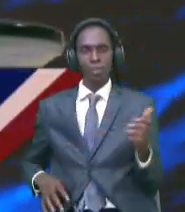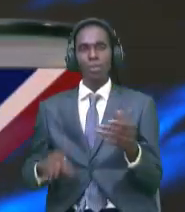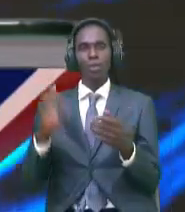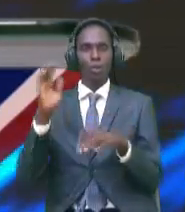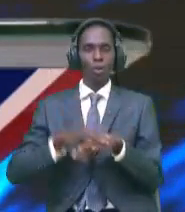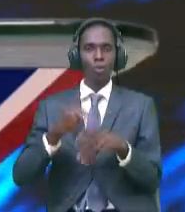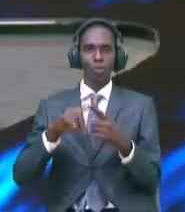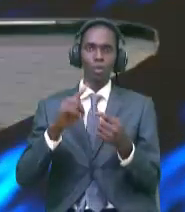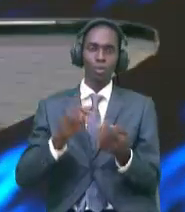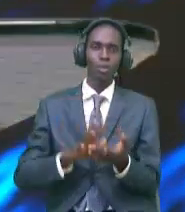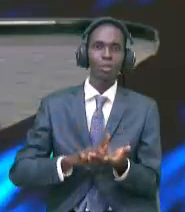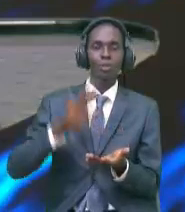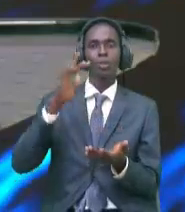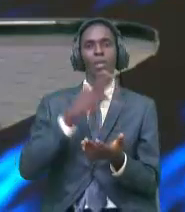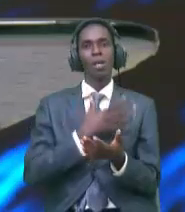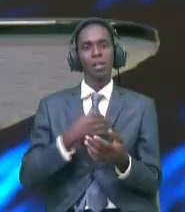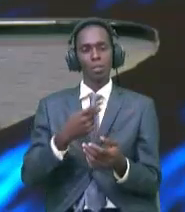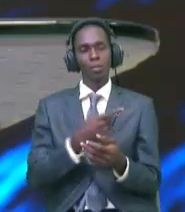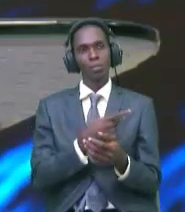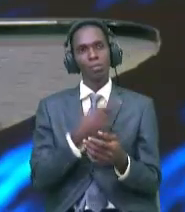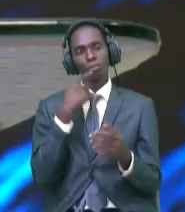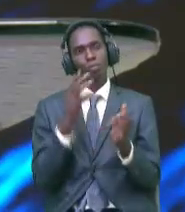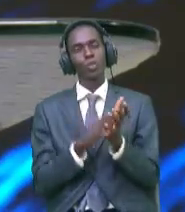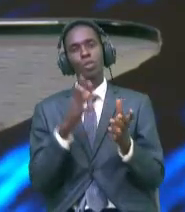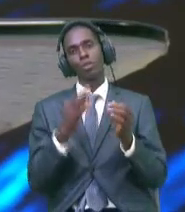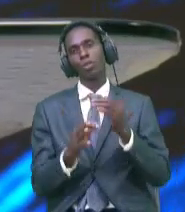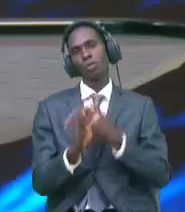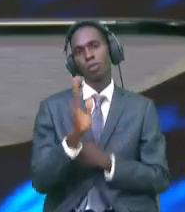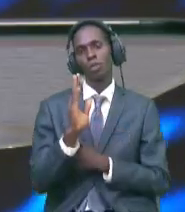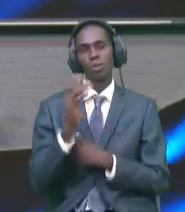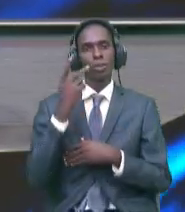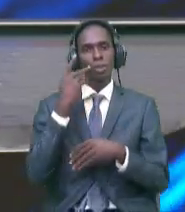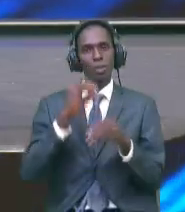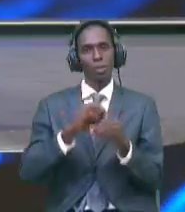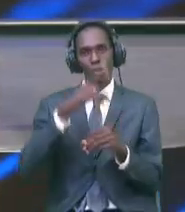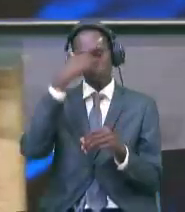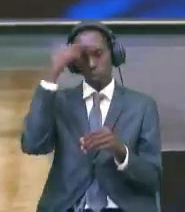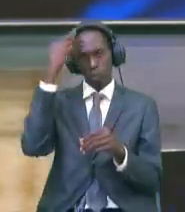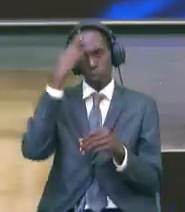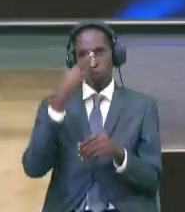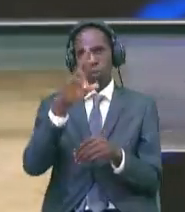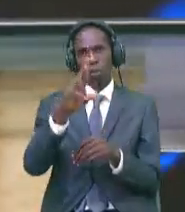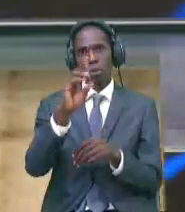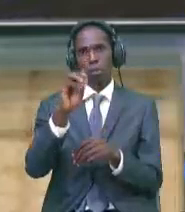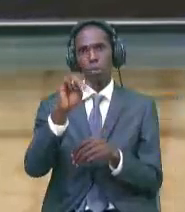glory and praise of God. In Romans chapter 1, reading from